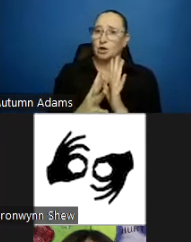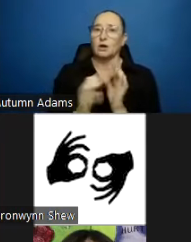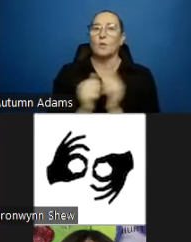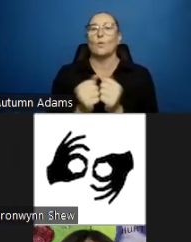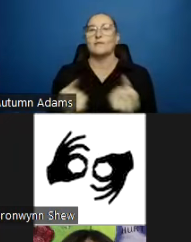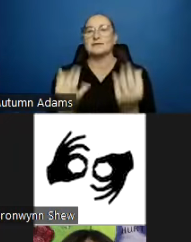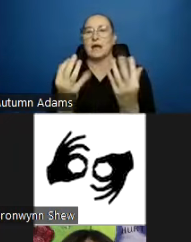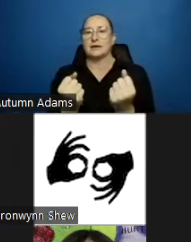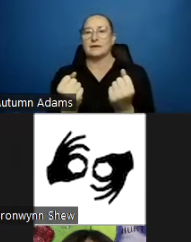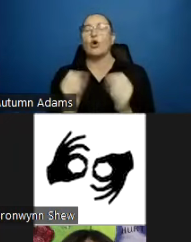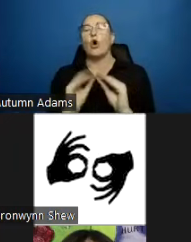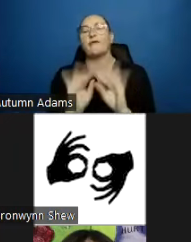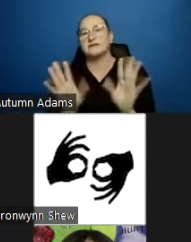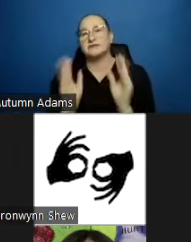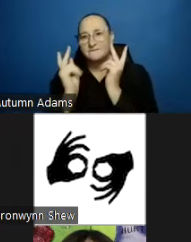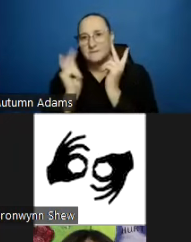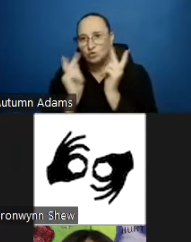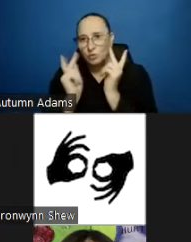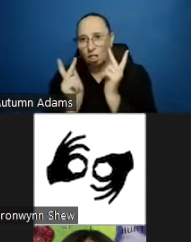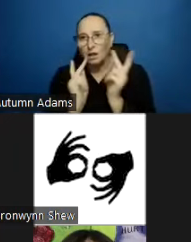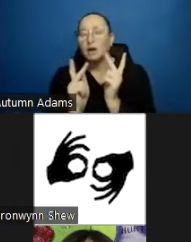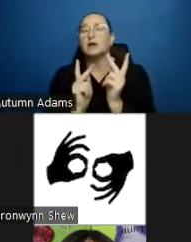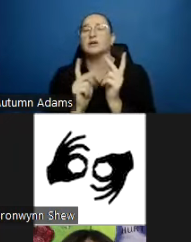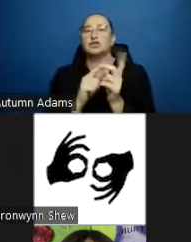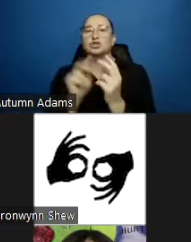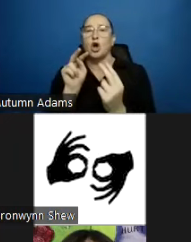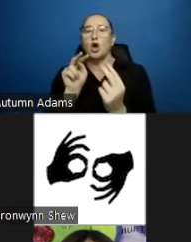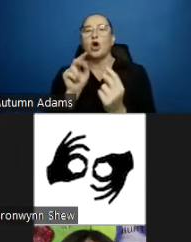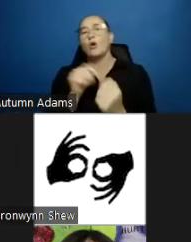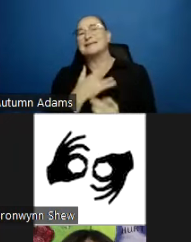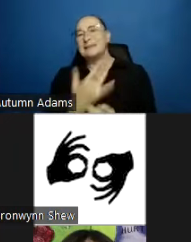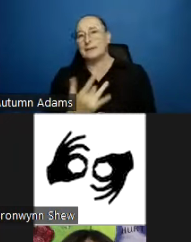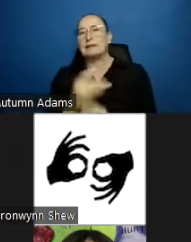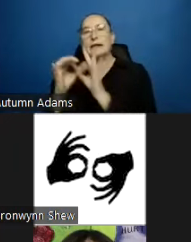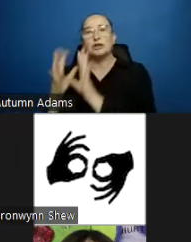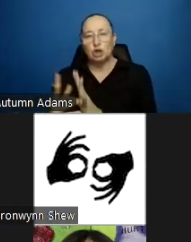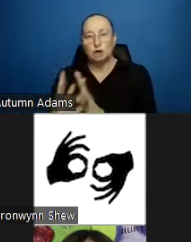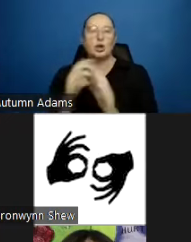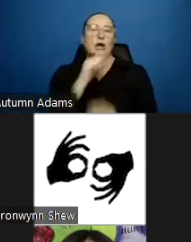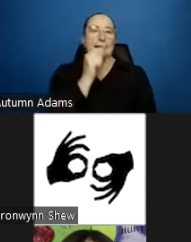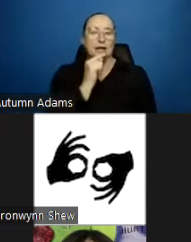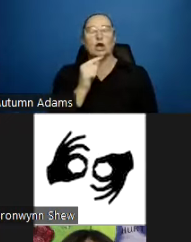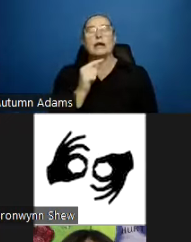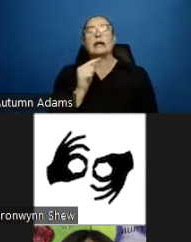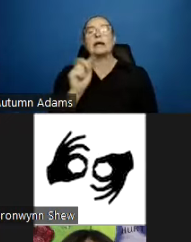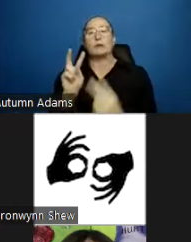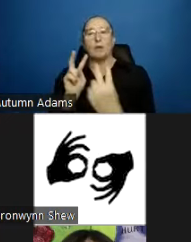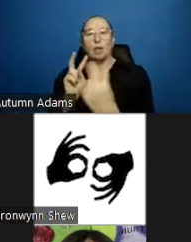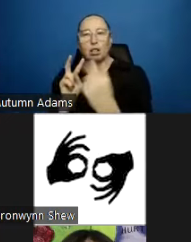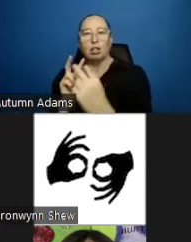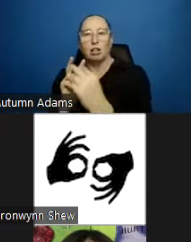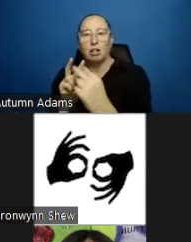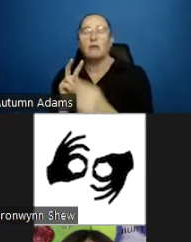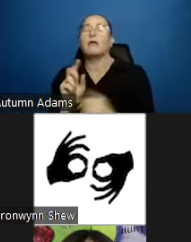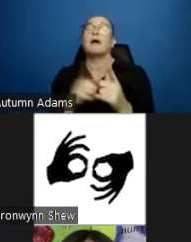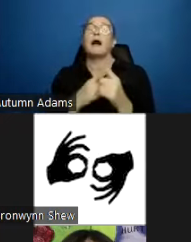it's visual. They need to be looking at them and they'll look usually back and forth between the interpreter and the hearing person. And then the deaf